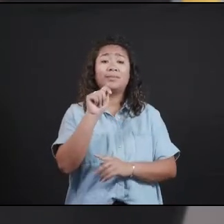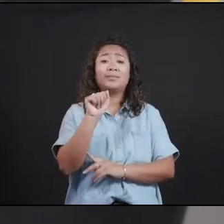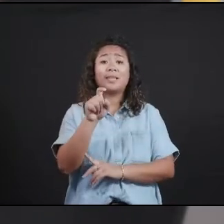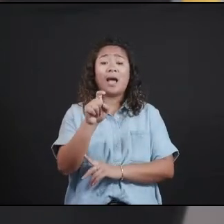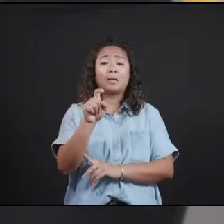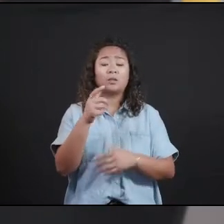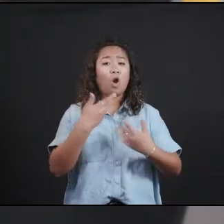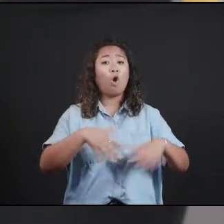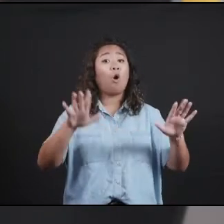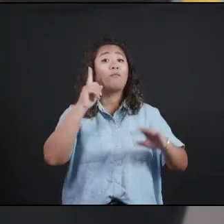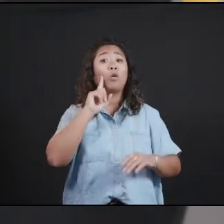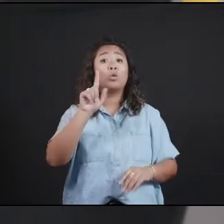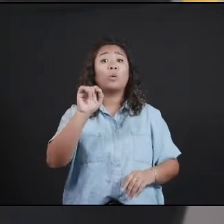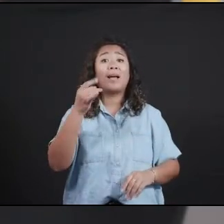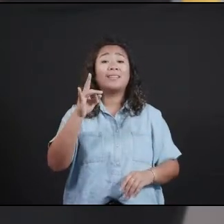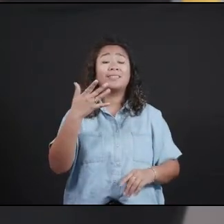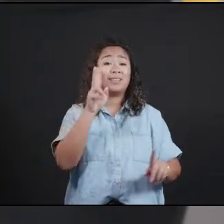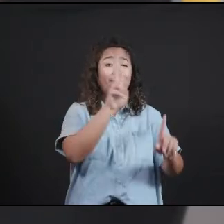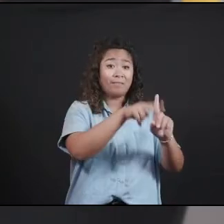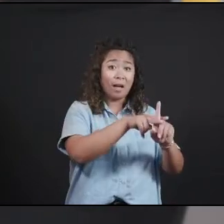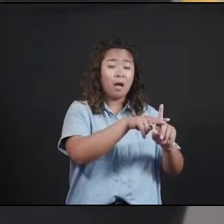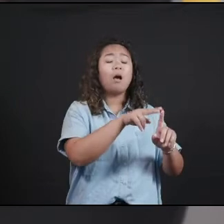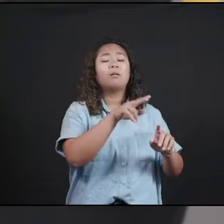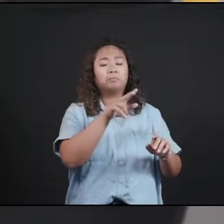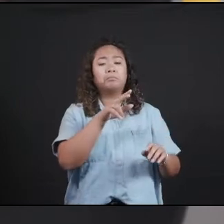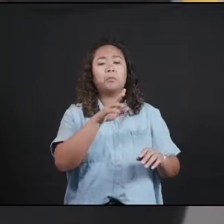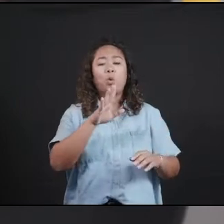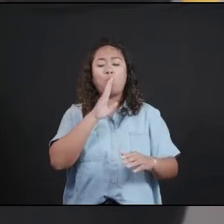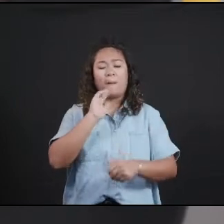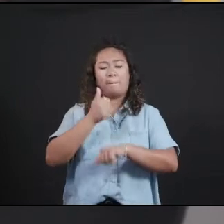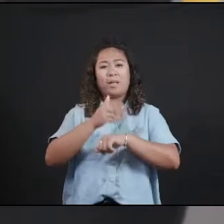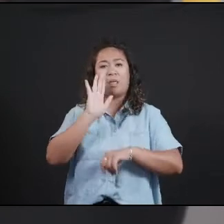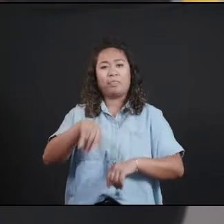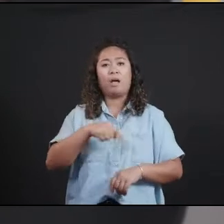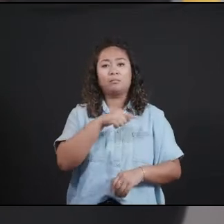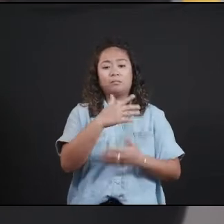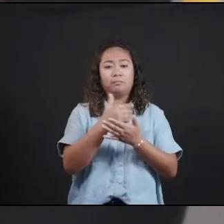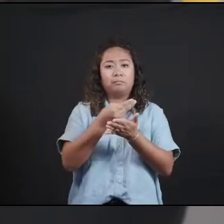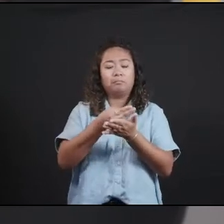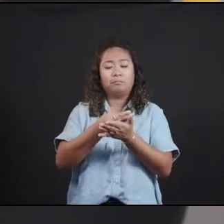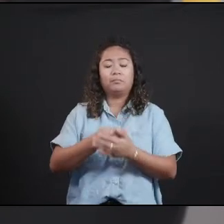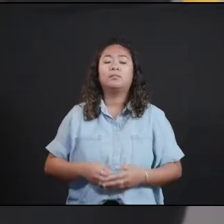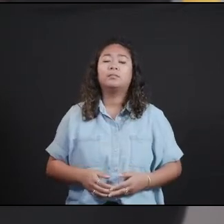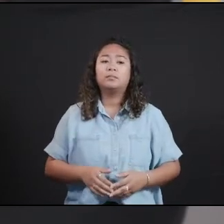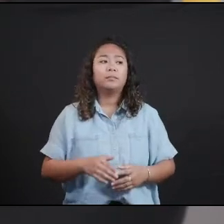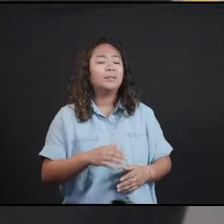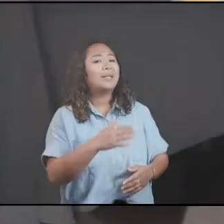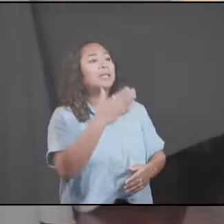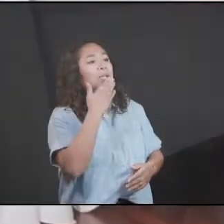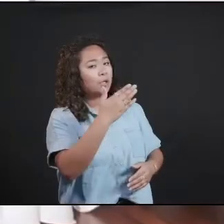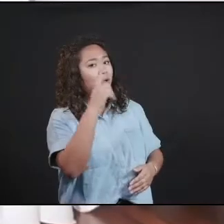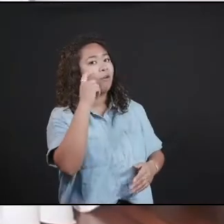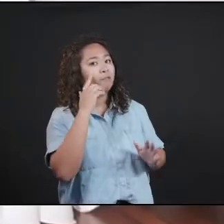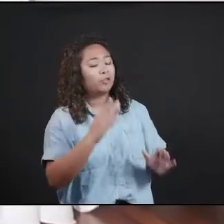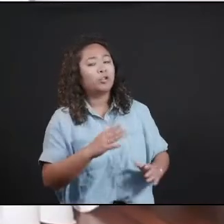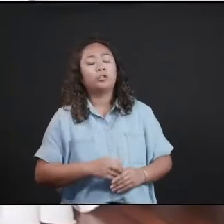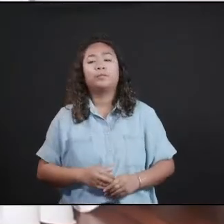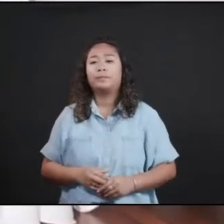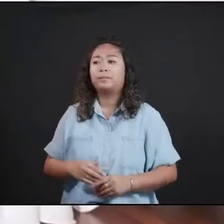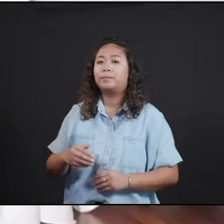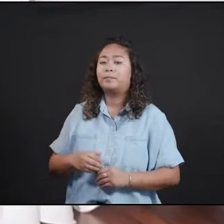rather quickly. If you haven't filed your 2018 tax or you didn't have a need to file your 2018 tax,